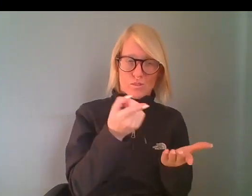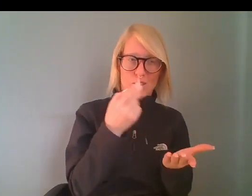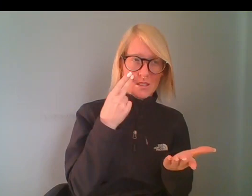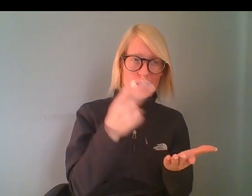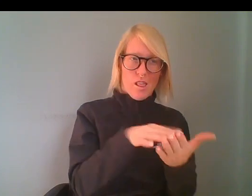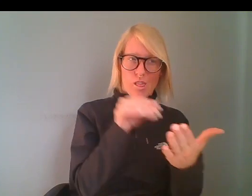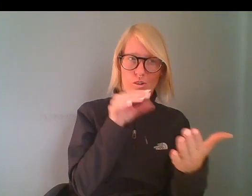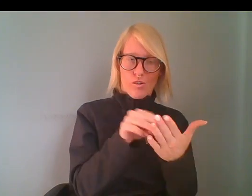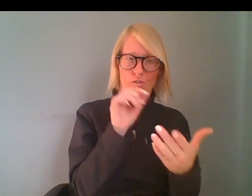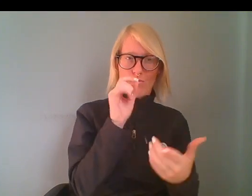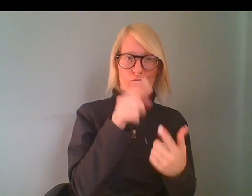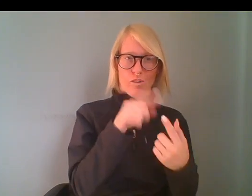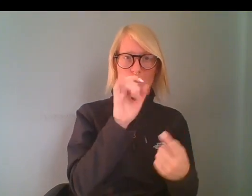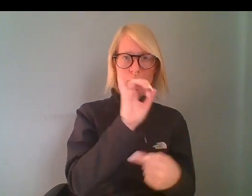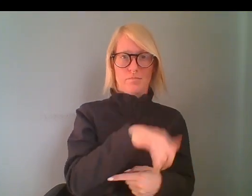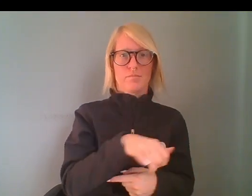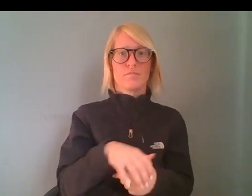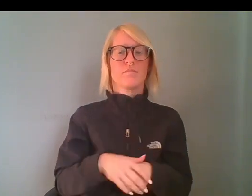write about?